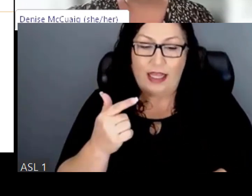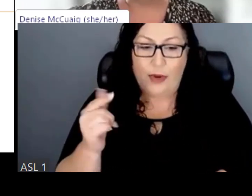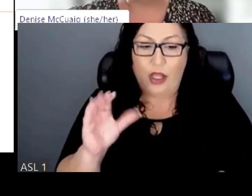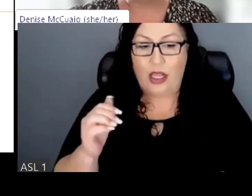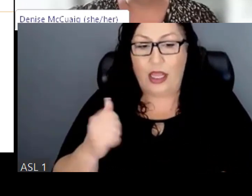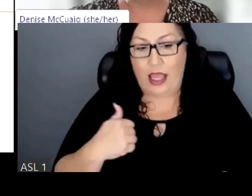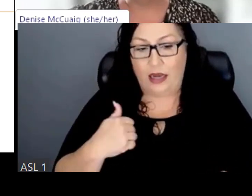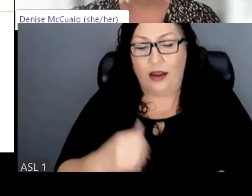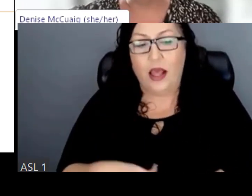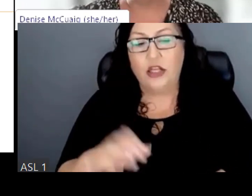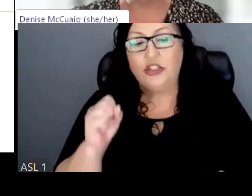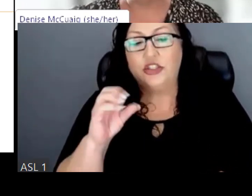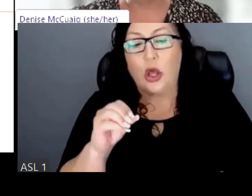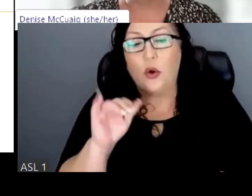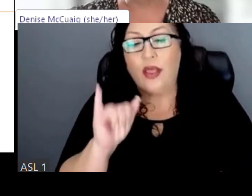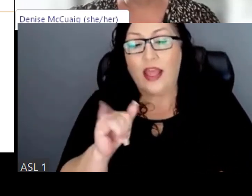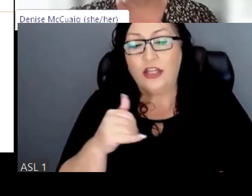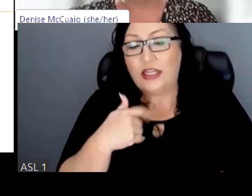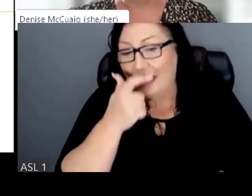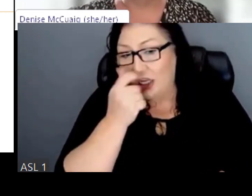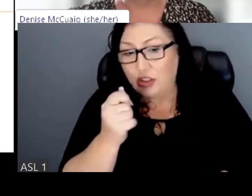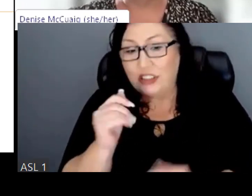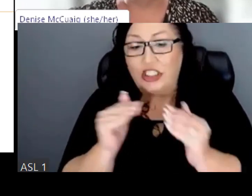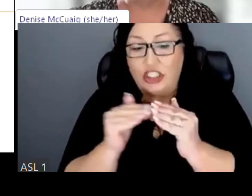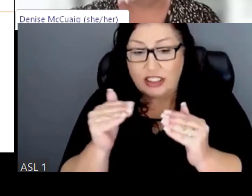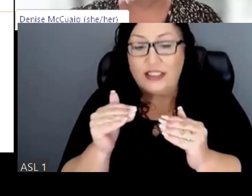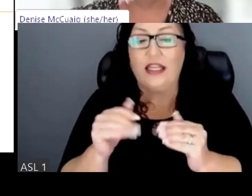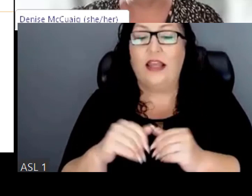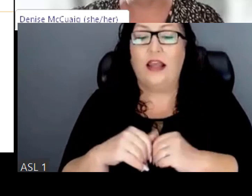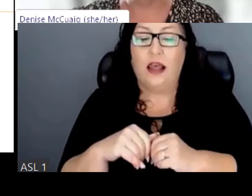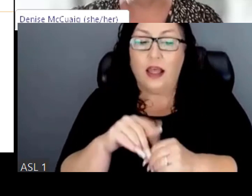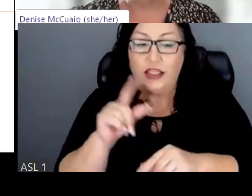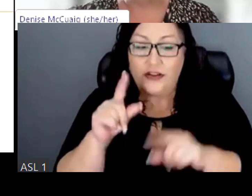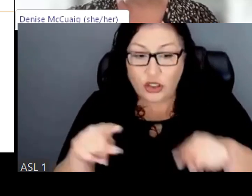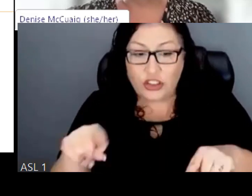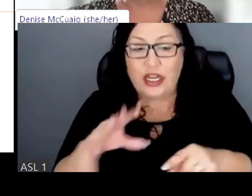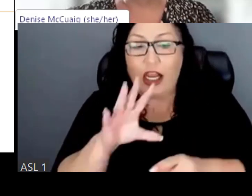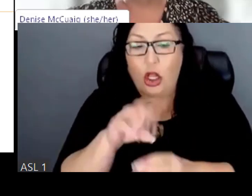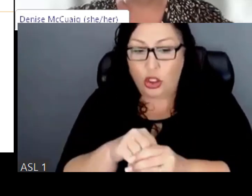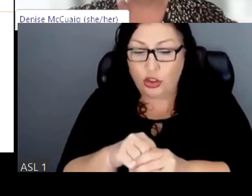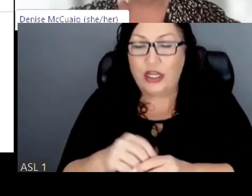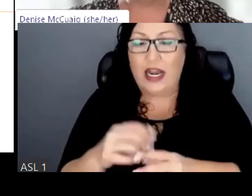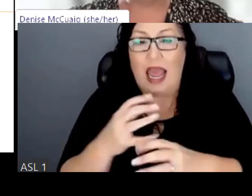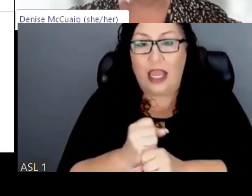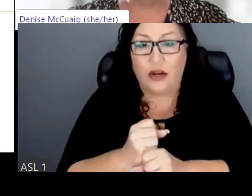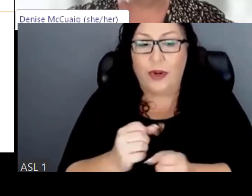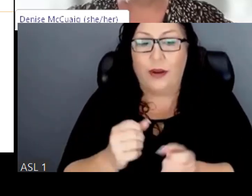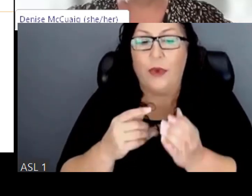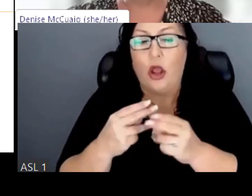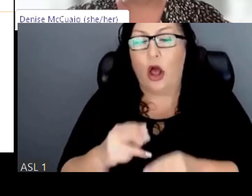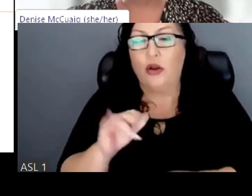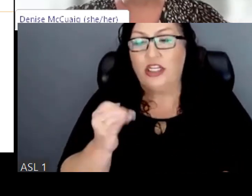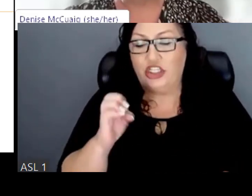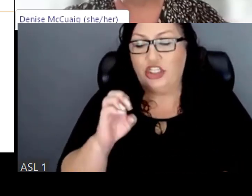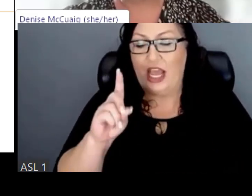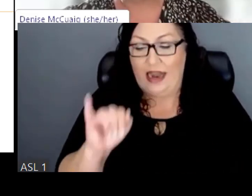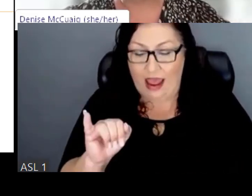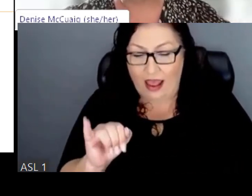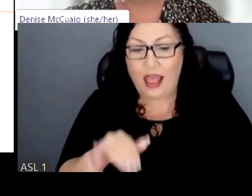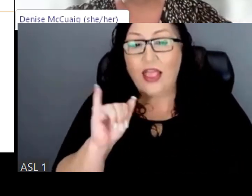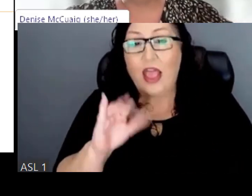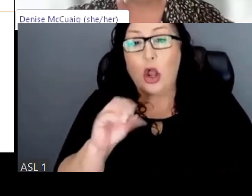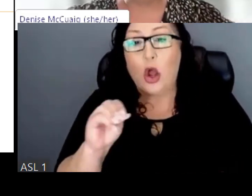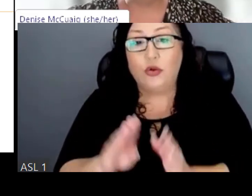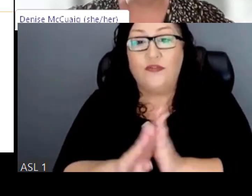has a particular interest in justice, equity, diversity, and inclusion, an acronym often referred to as JEDI, and